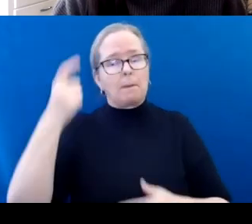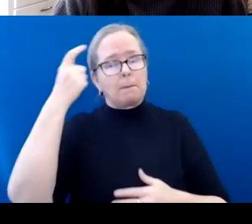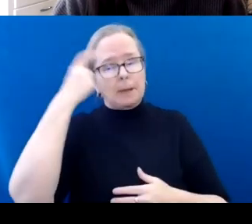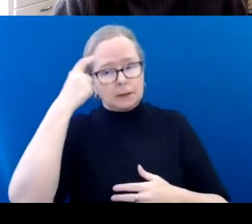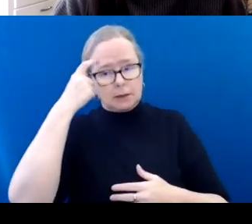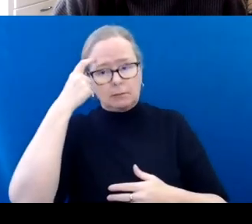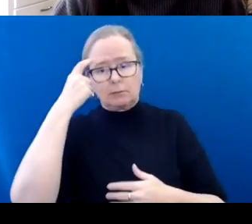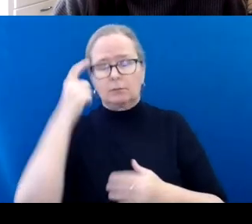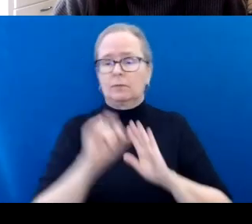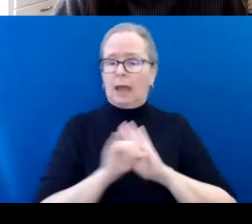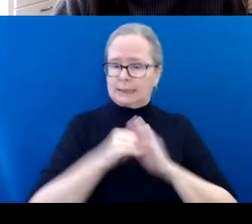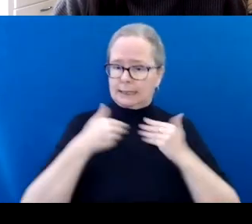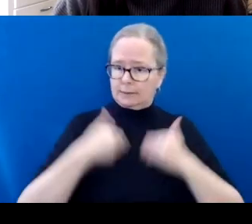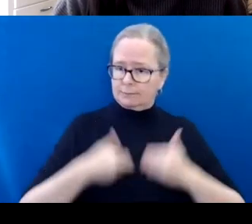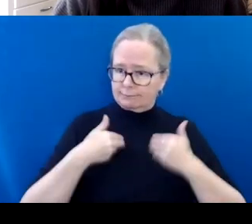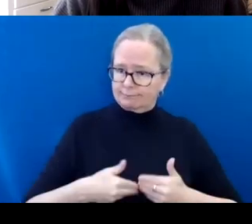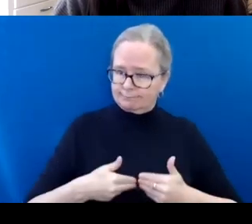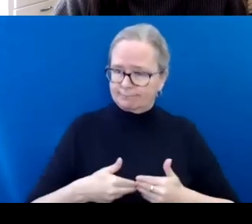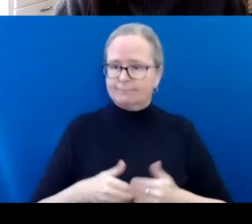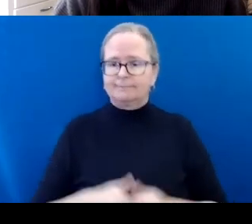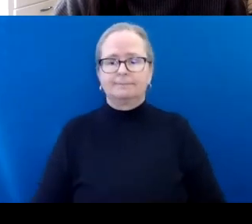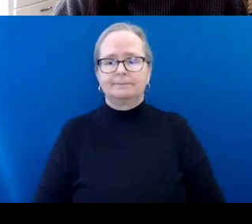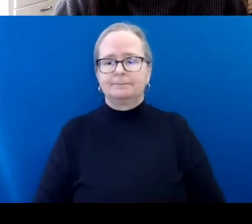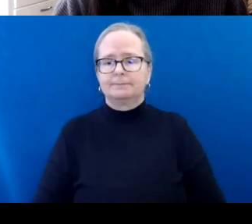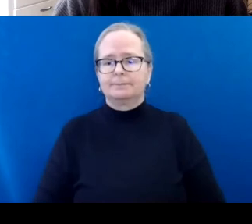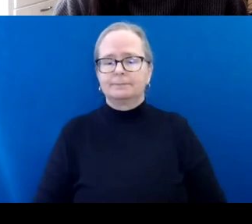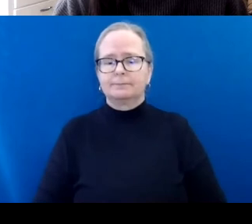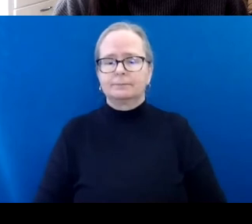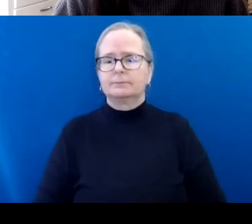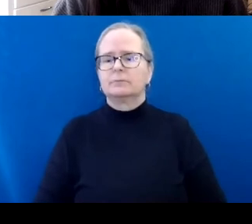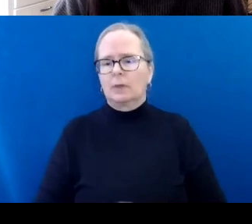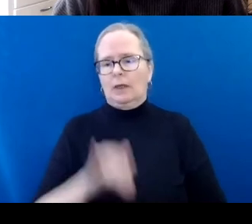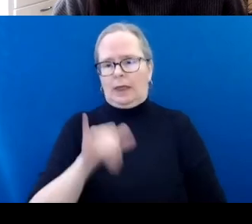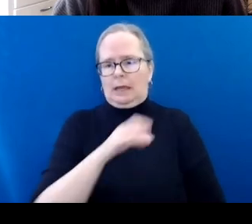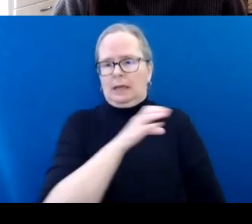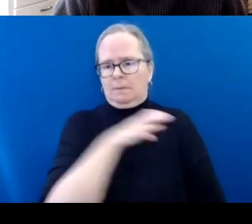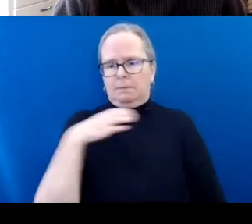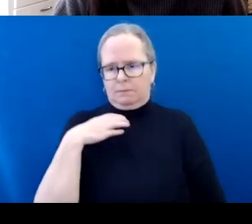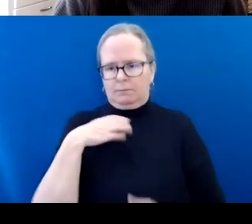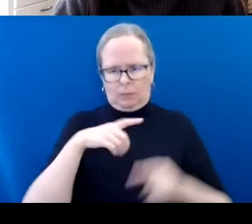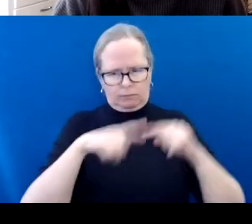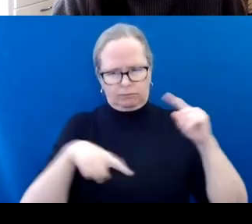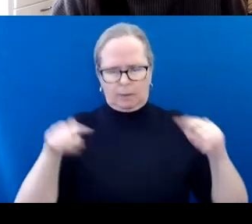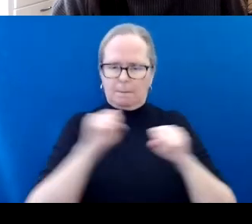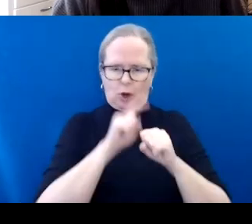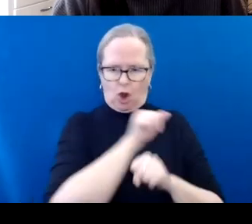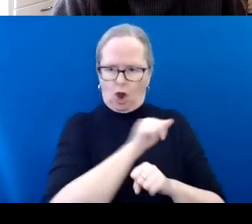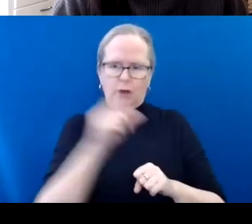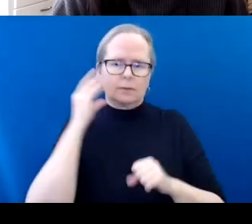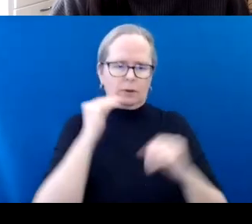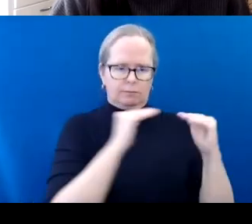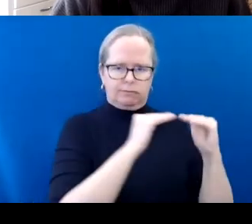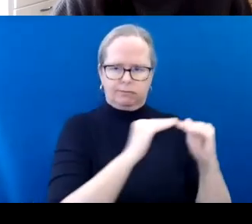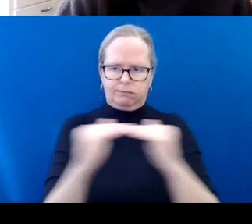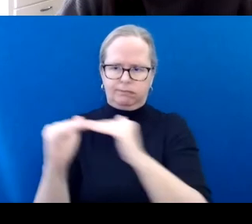Peer committees help ensure that we're fairly and responsibly distributing public dollars to artists on behalf of the citizens